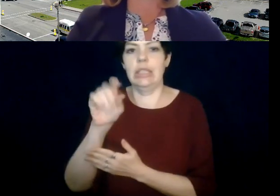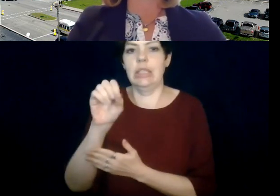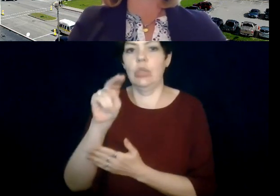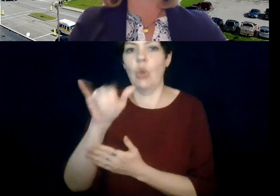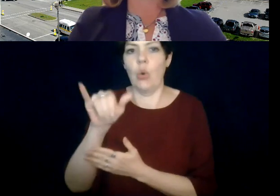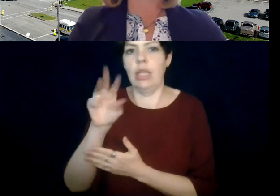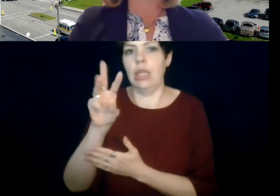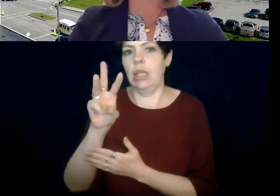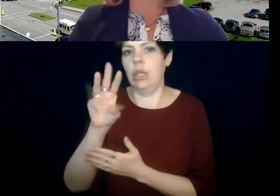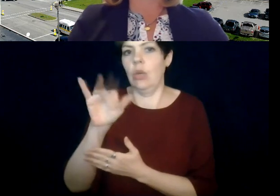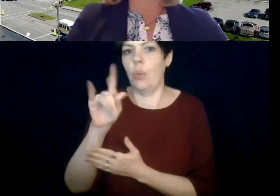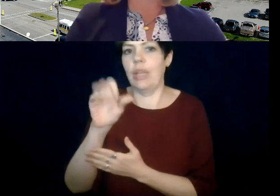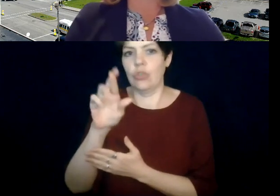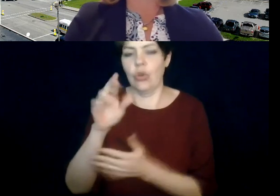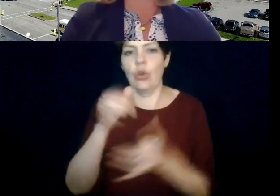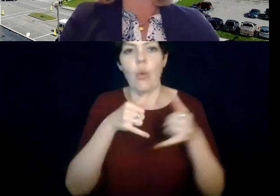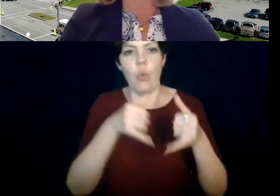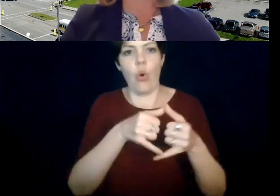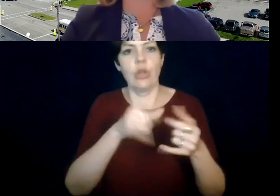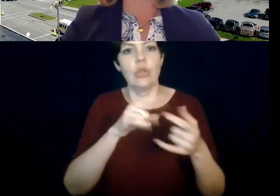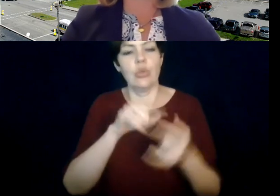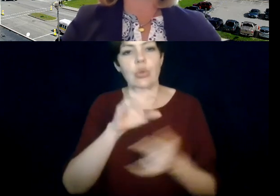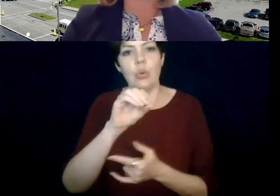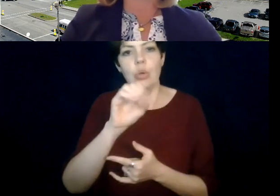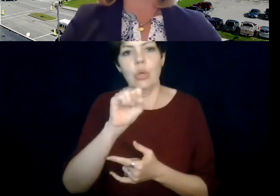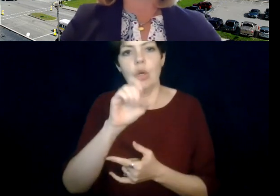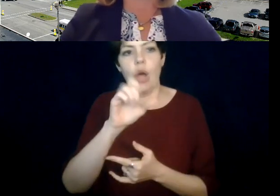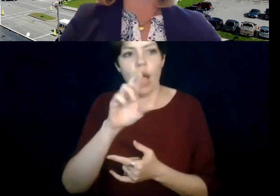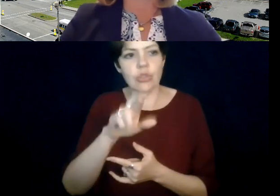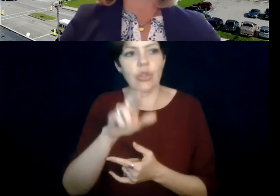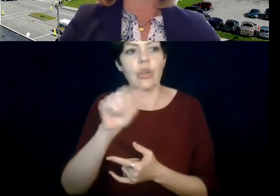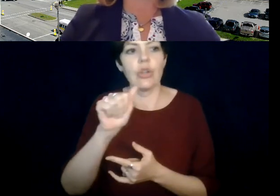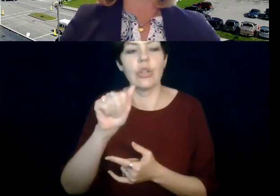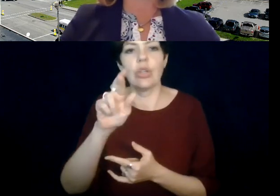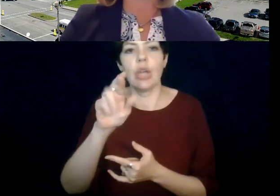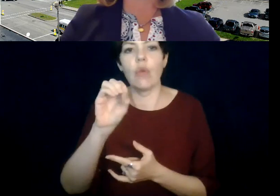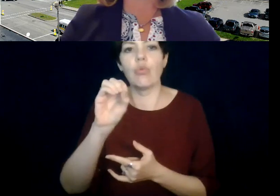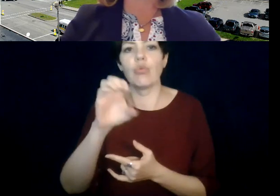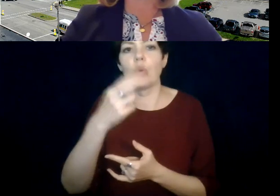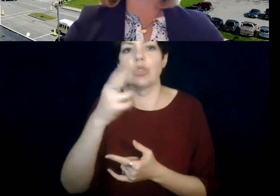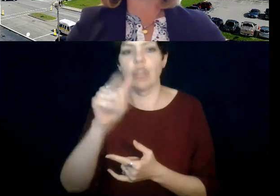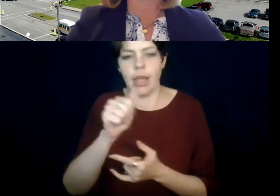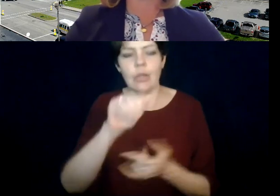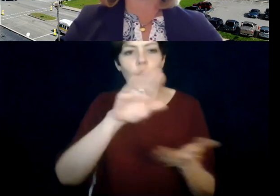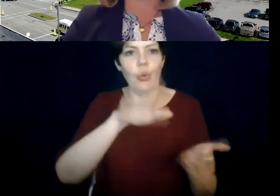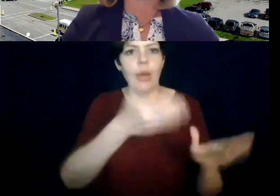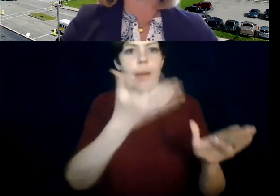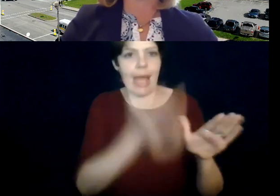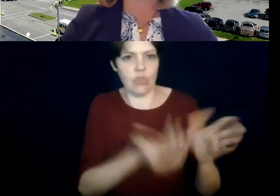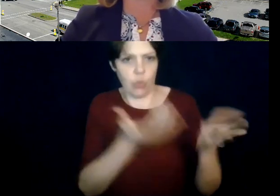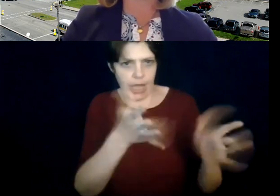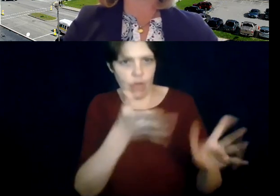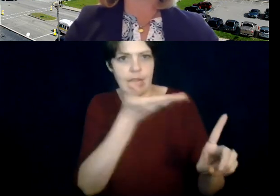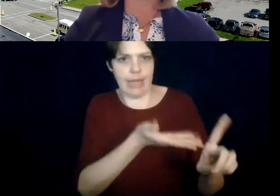posthumously to Oscar Arocha. And Lisa, I thank you for that. And I think it's a